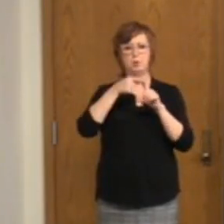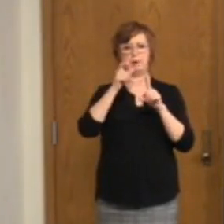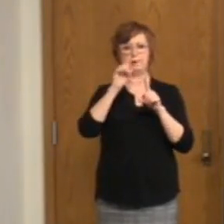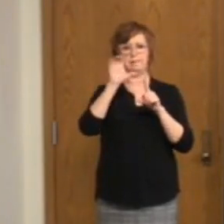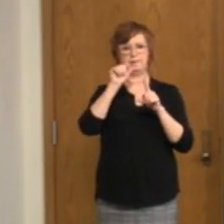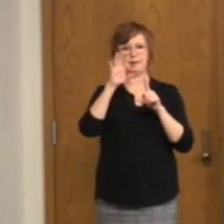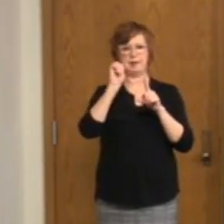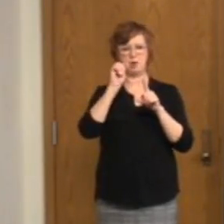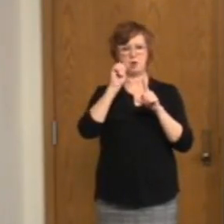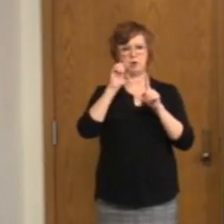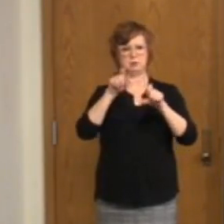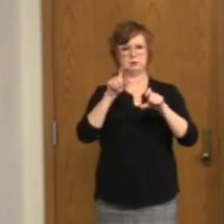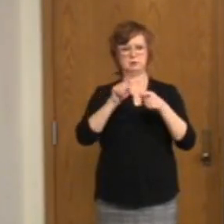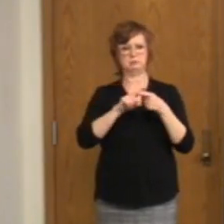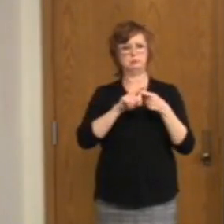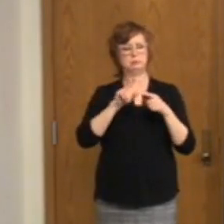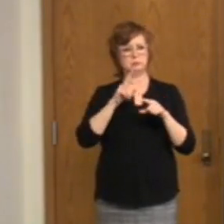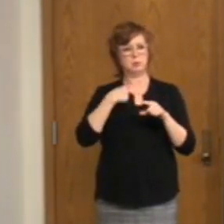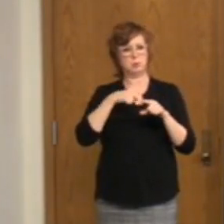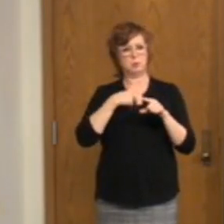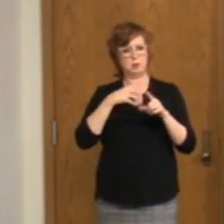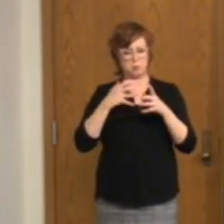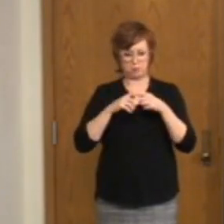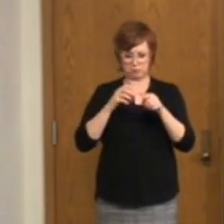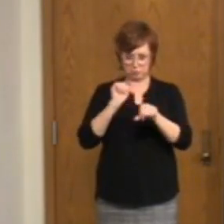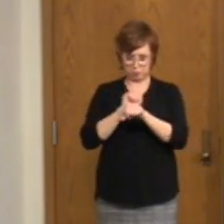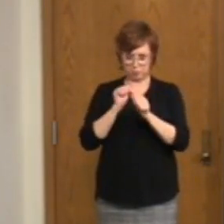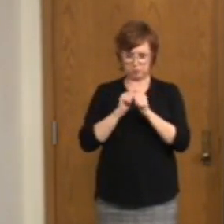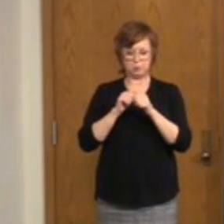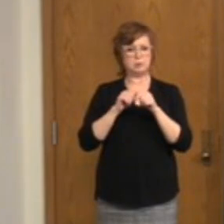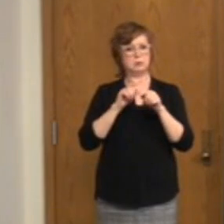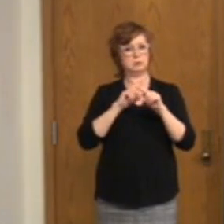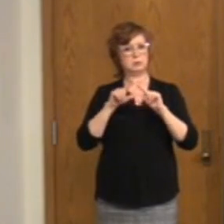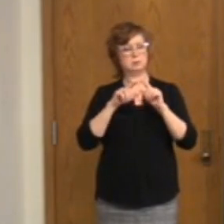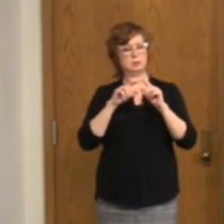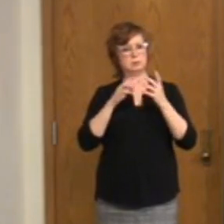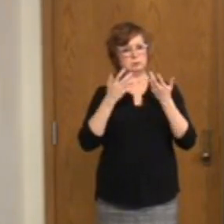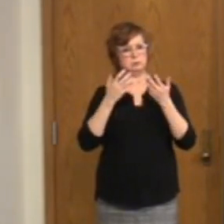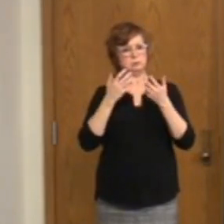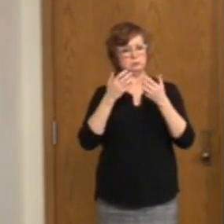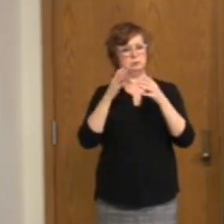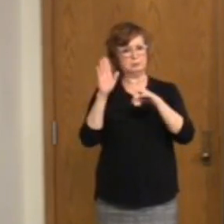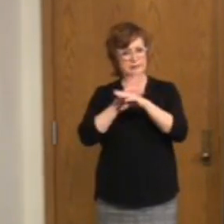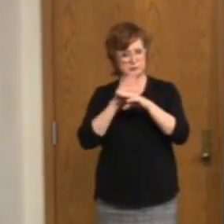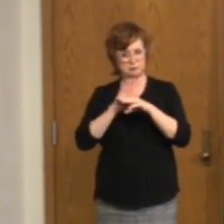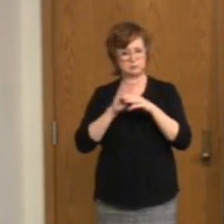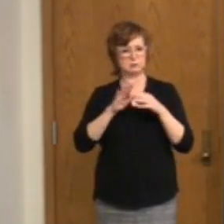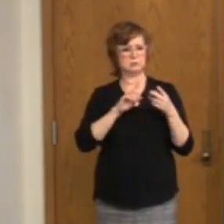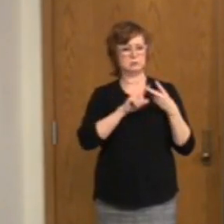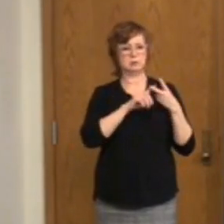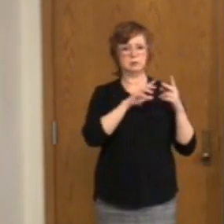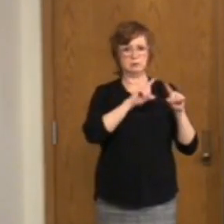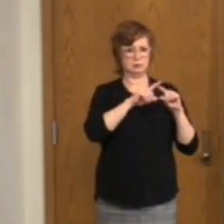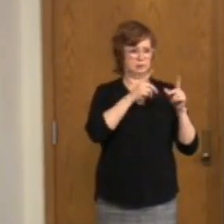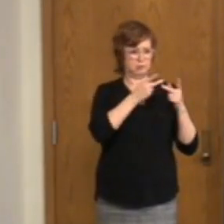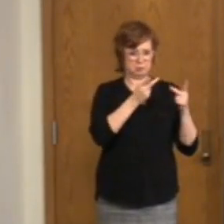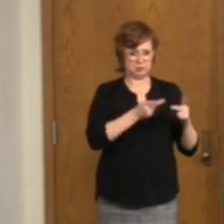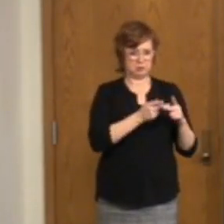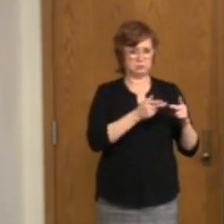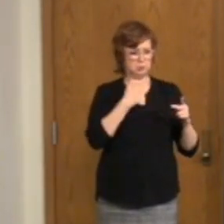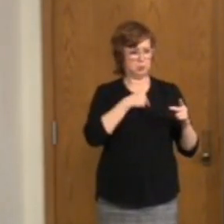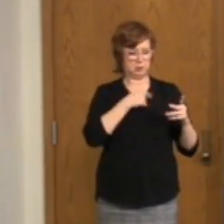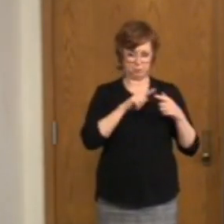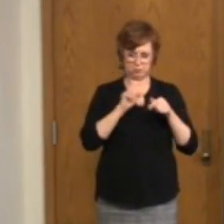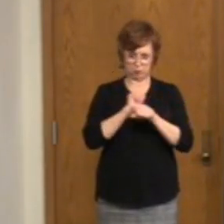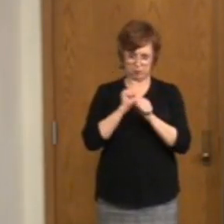essential employers as well as other businesses, and certainly if this particular business wants to get into point-of-care testing, we can work with them to